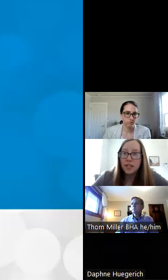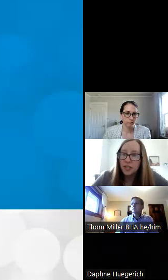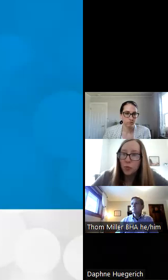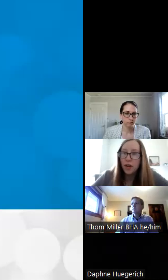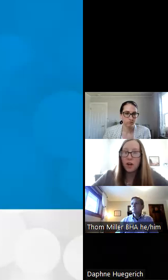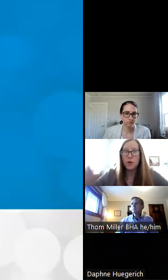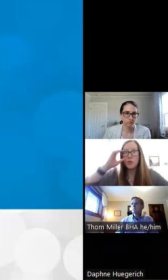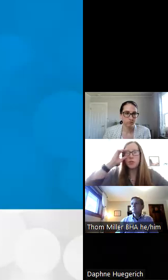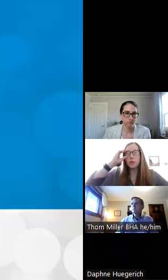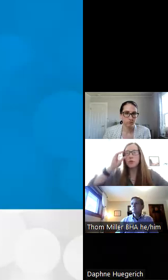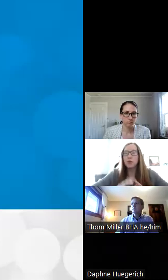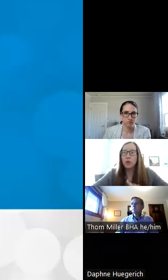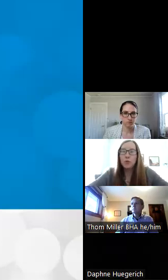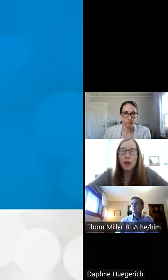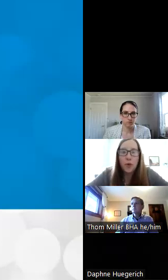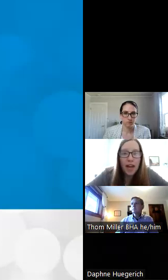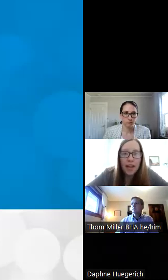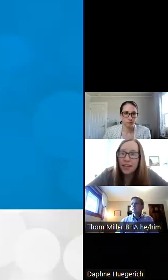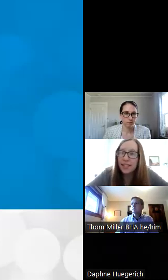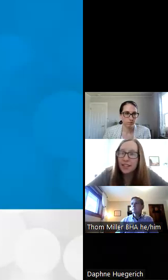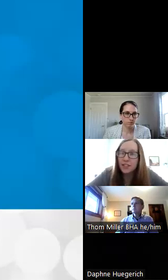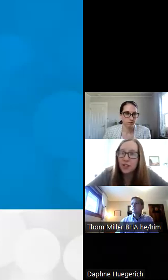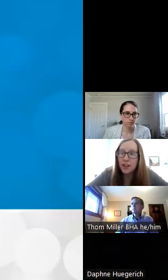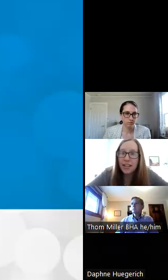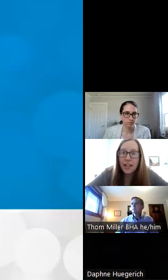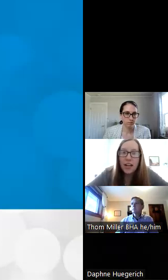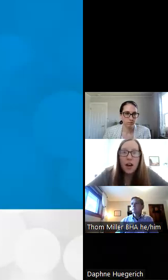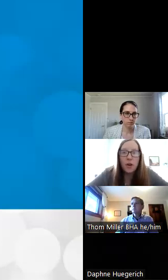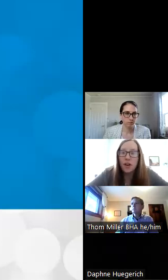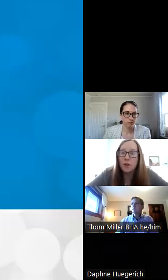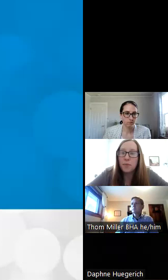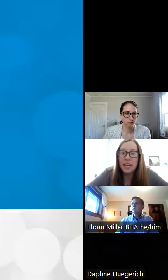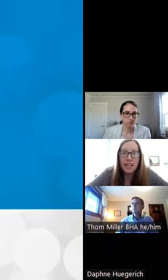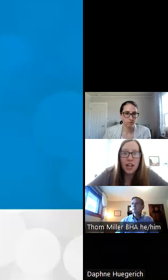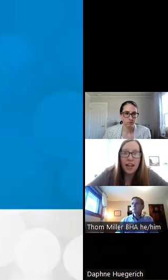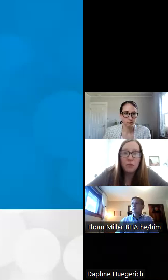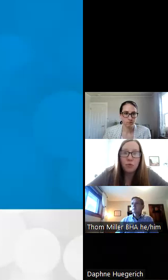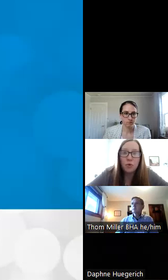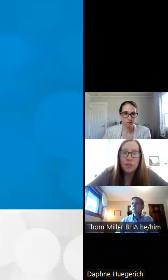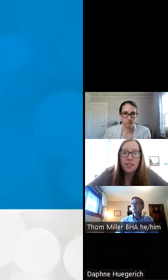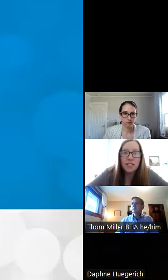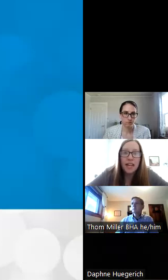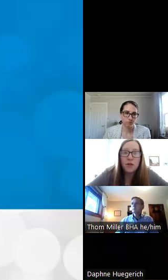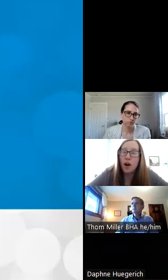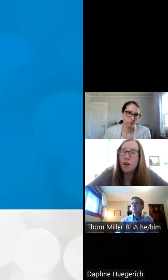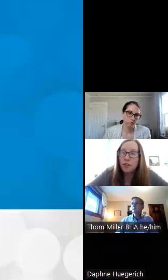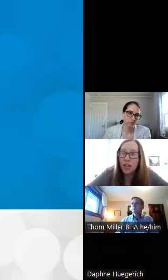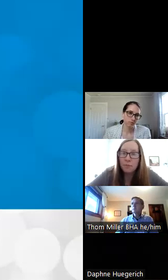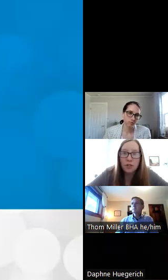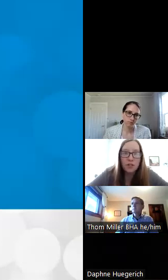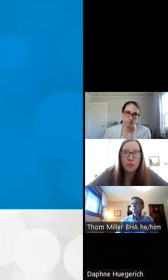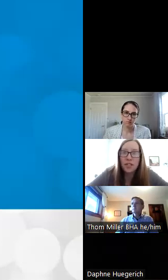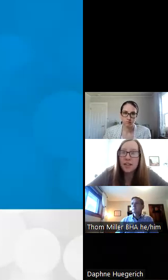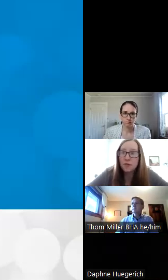All right, well, it is 1:02, so we will go ahead and get started with our BHA rules town hall